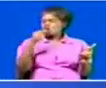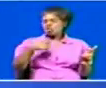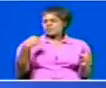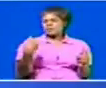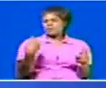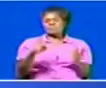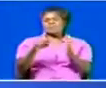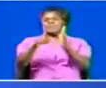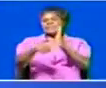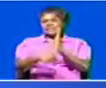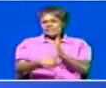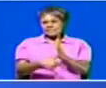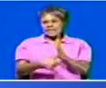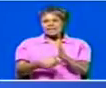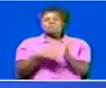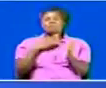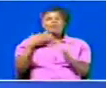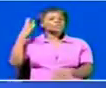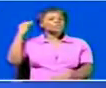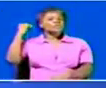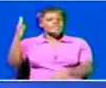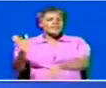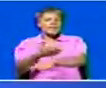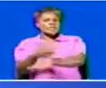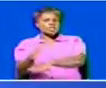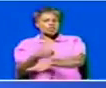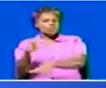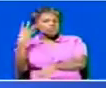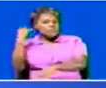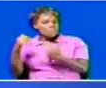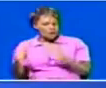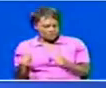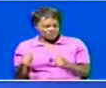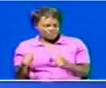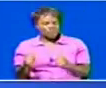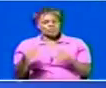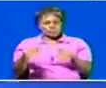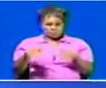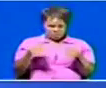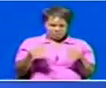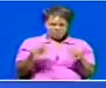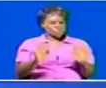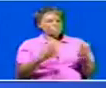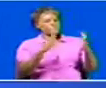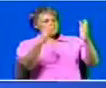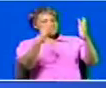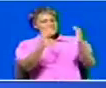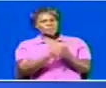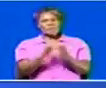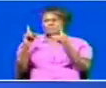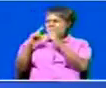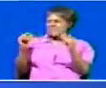And shortly, we'll be getting to hear, you know, the song. If you haven't gotten the chance to hear it, it's honestly, it's dope. I have to say congratulations.